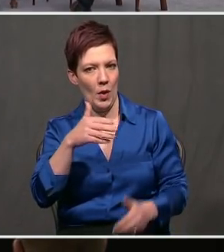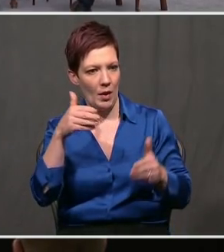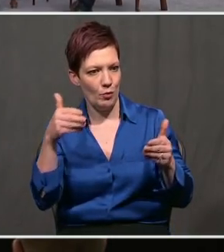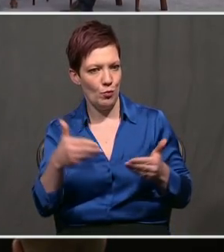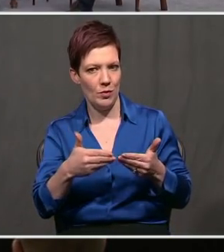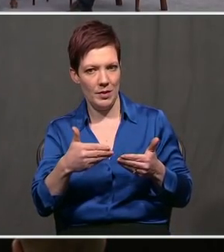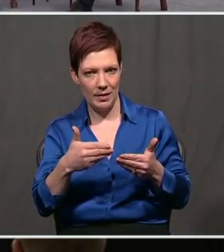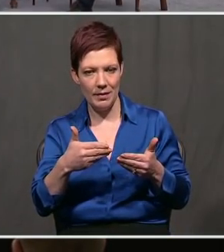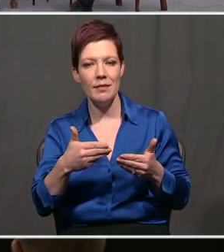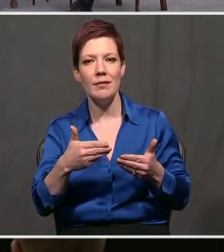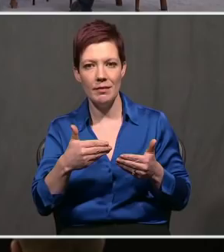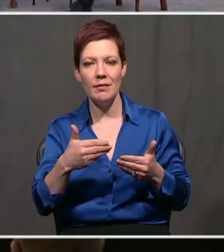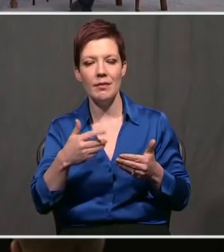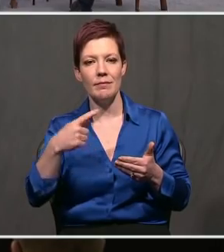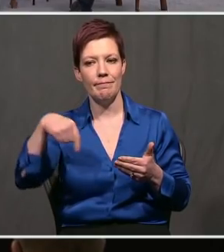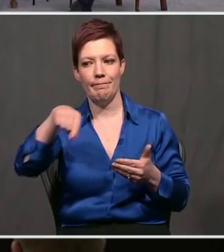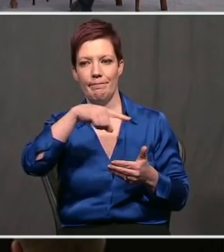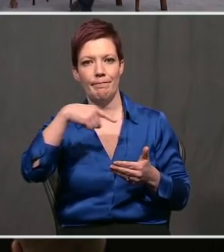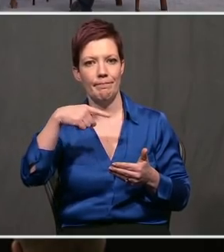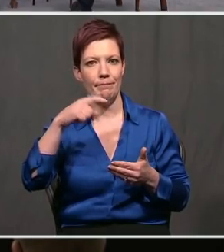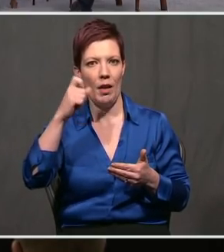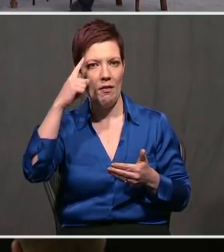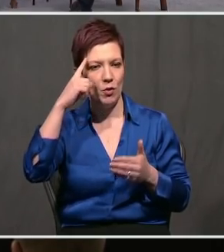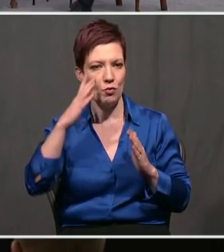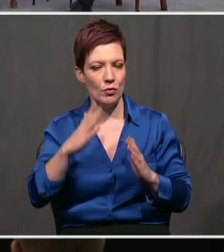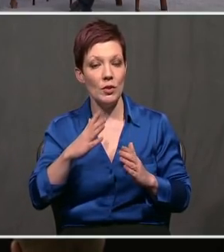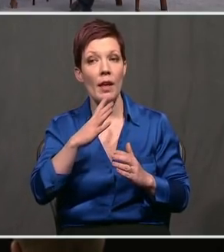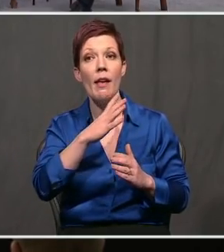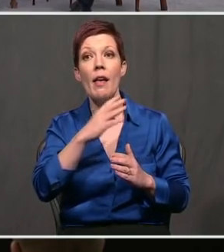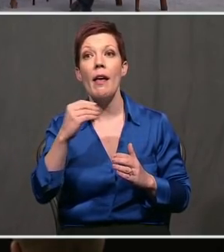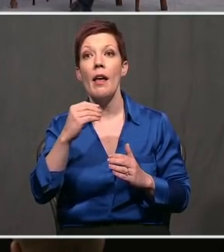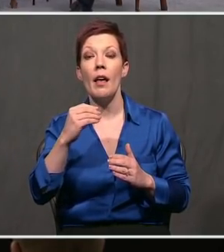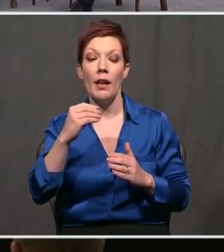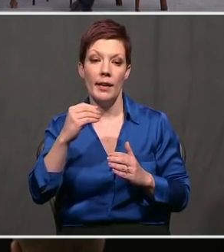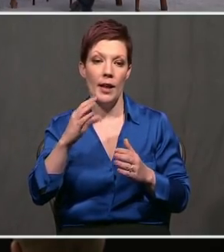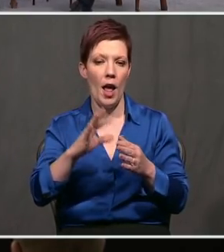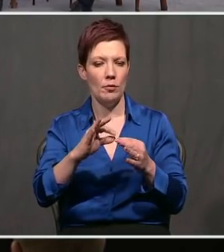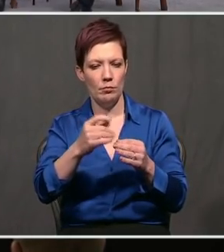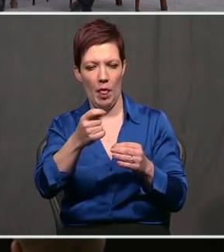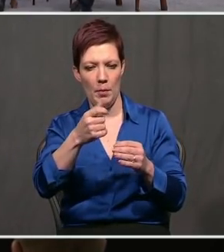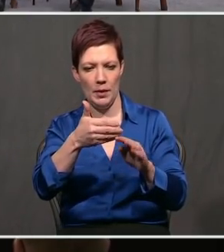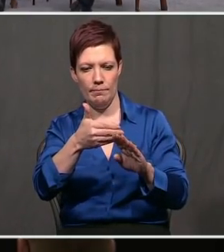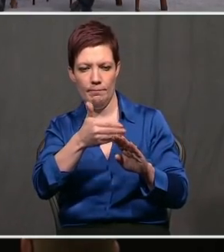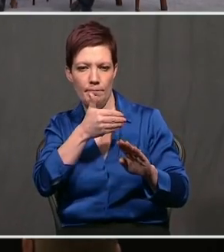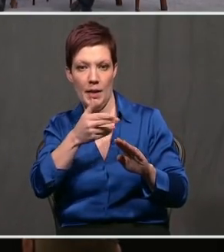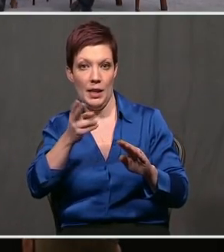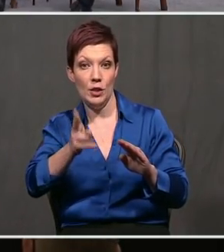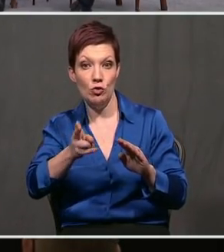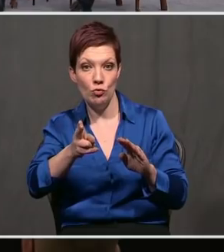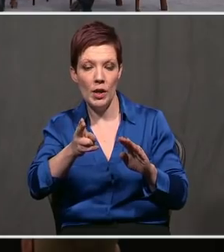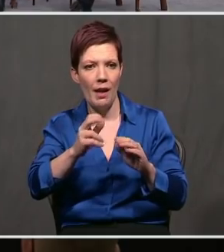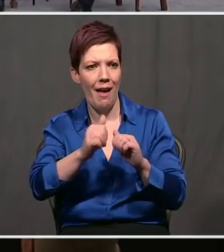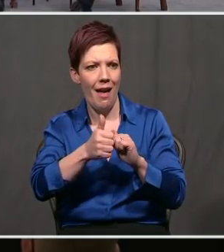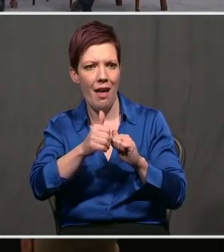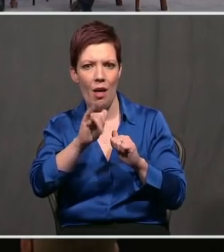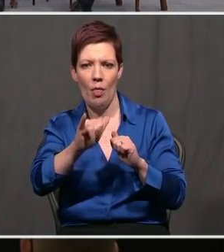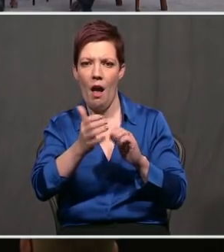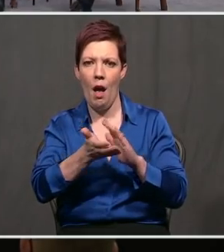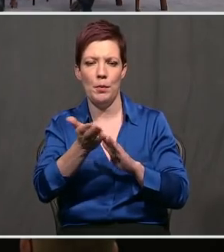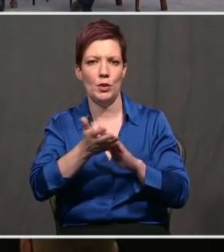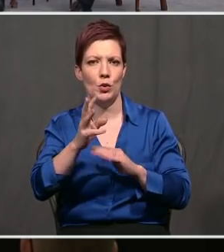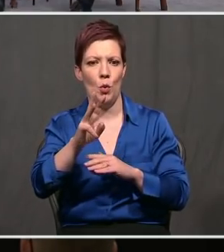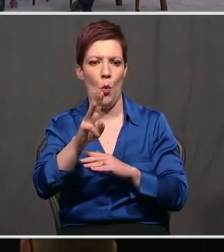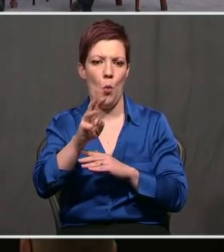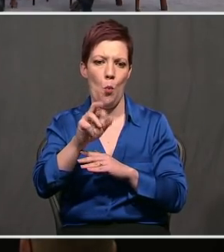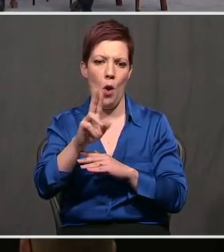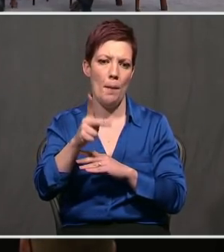introduction of the governors here and for some of that history on how Operation Warp Speed got going. You know, it's always, if you're